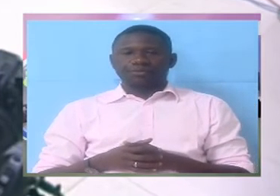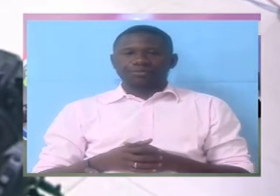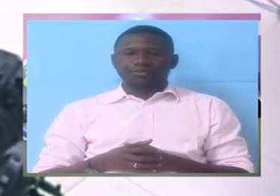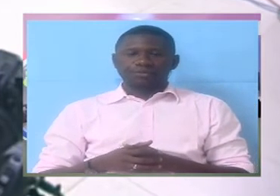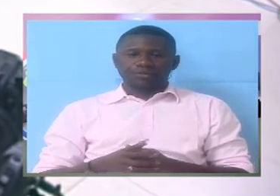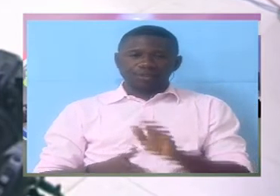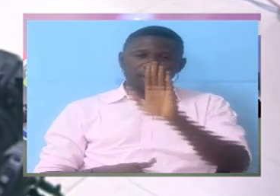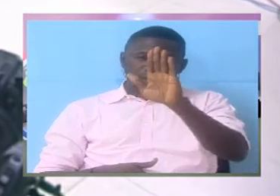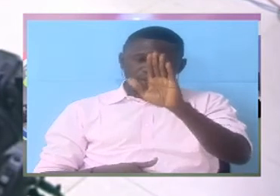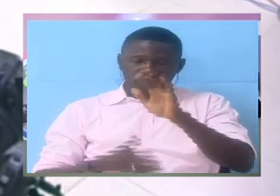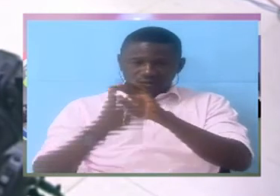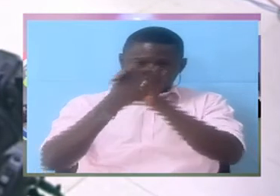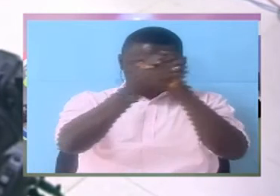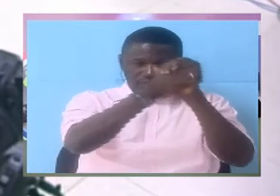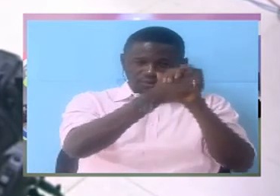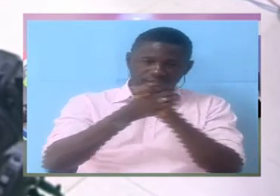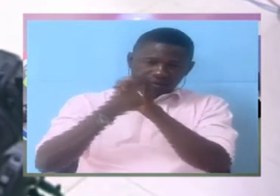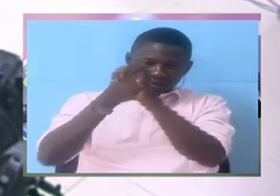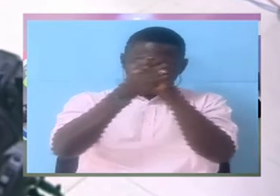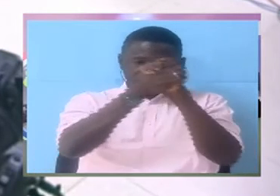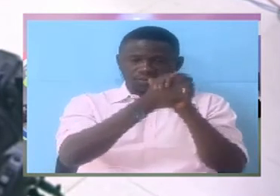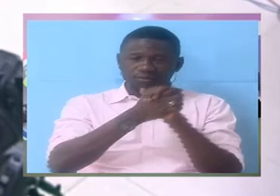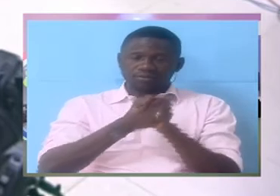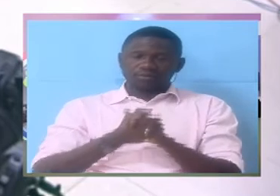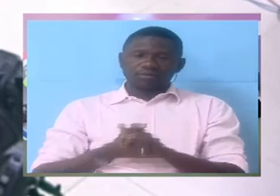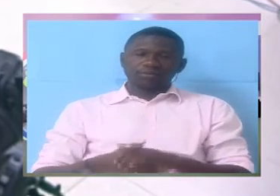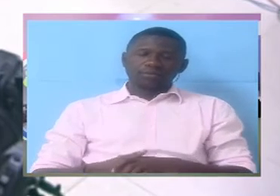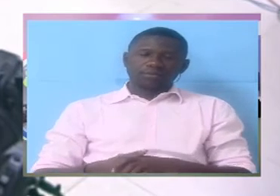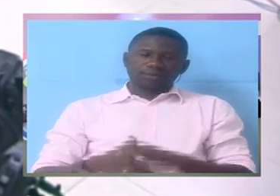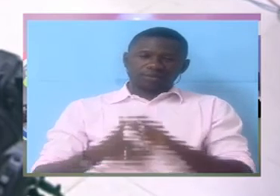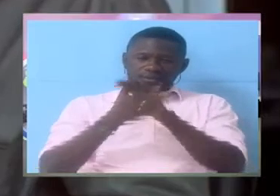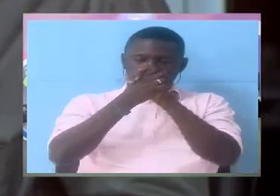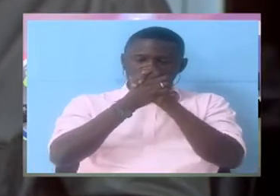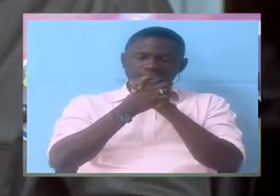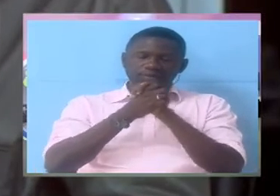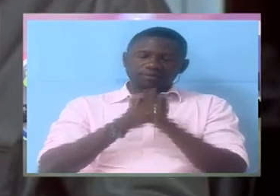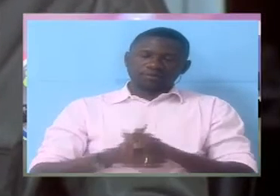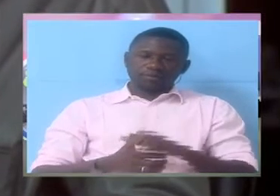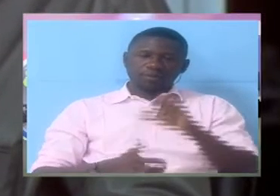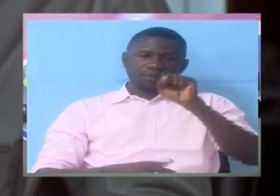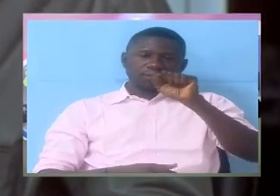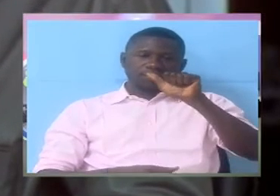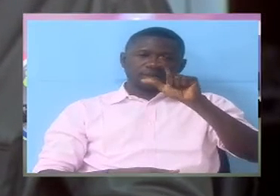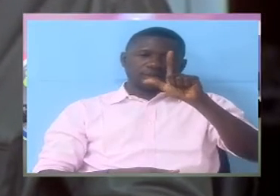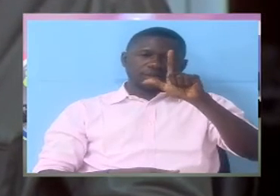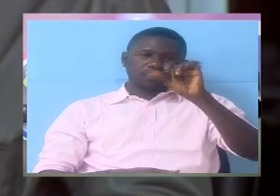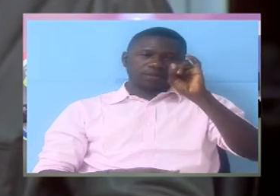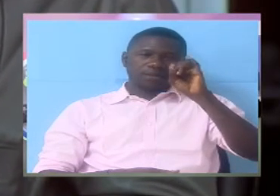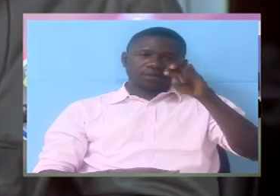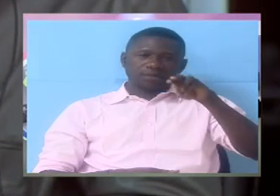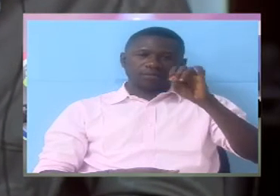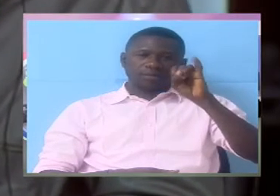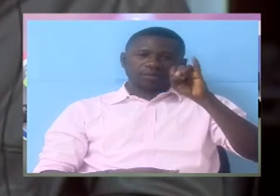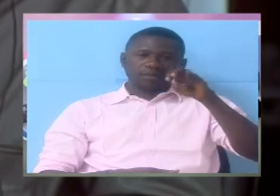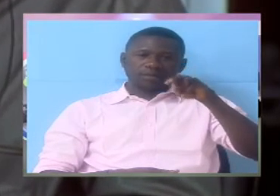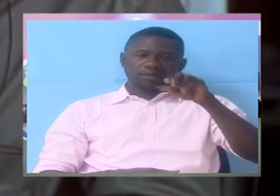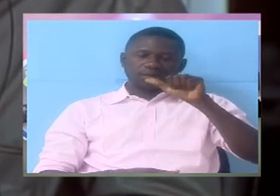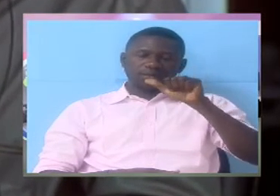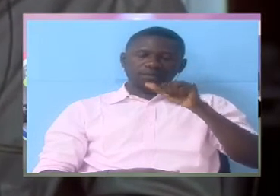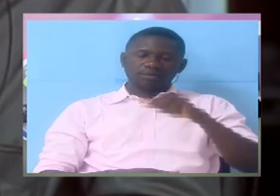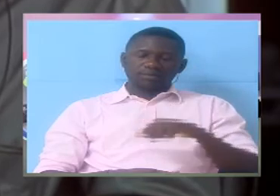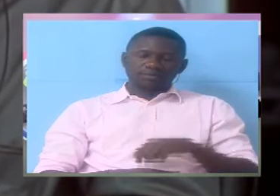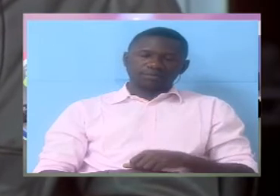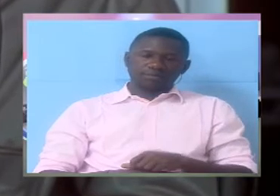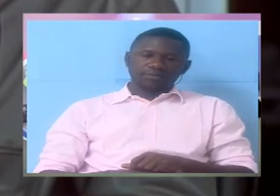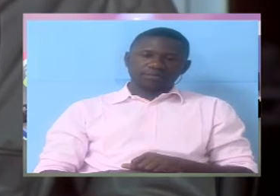Hello, assalamu alaikum. Alaikum salam. Commissioner Kinte, ko assalamu alaikum. Dula kilne